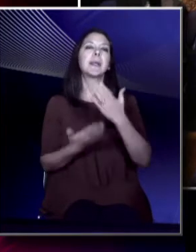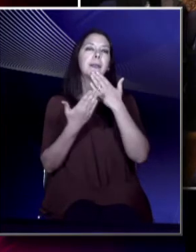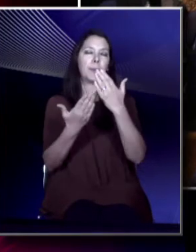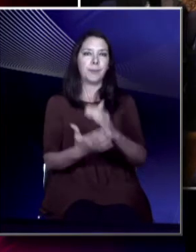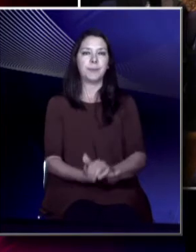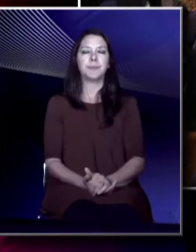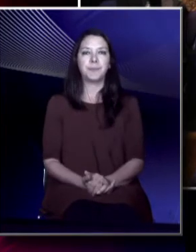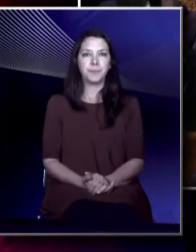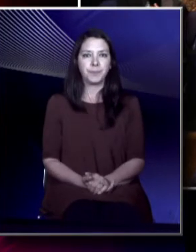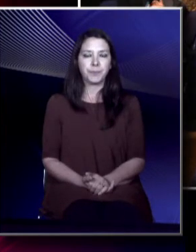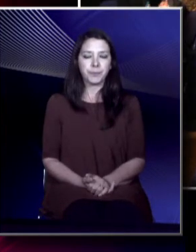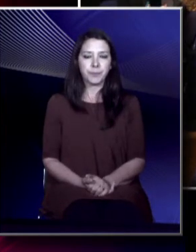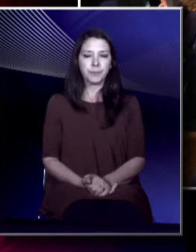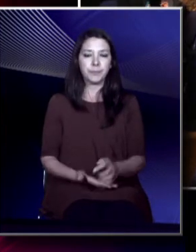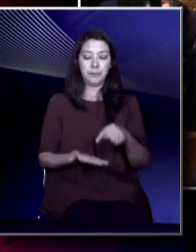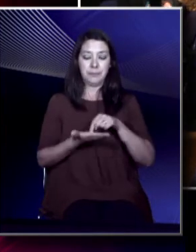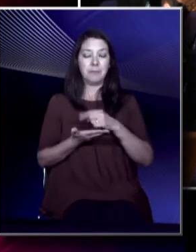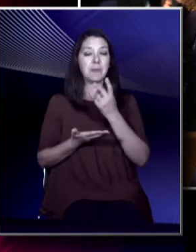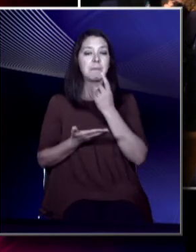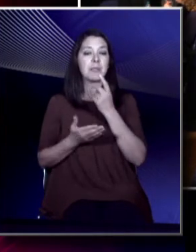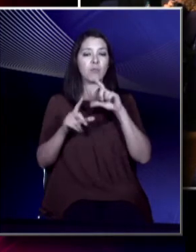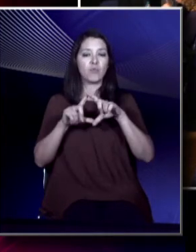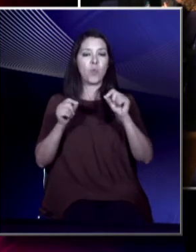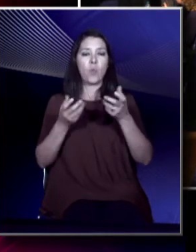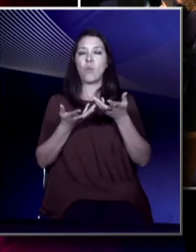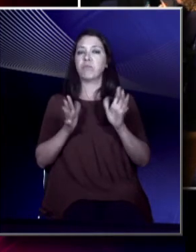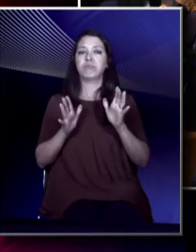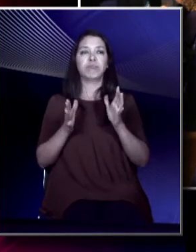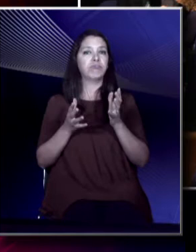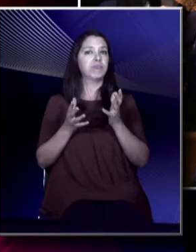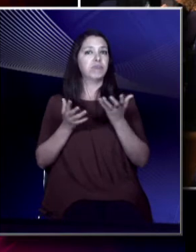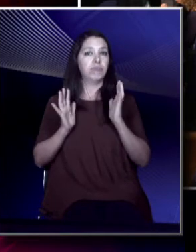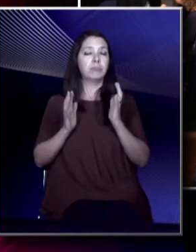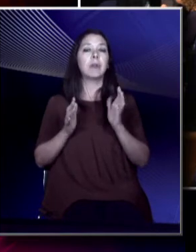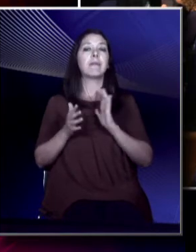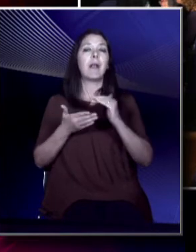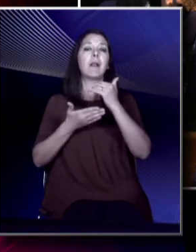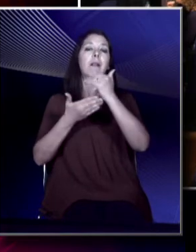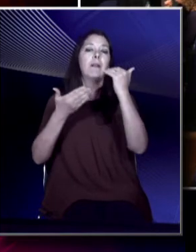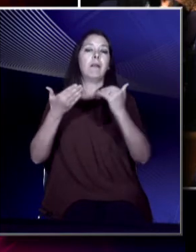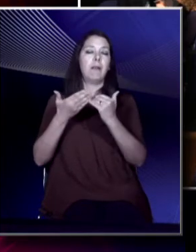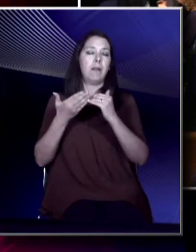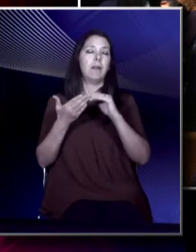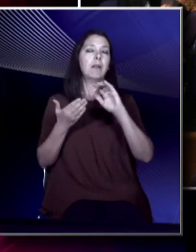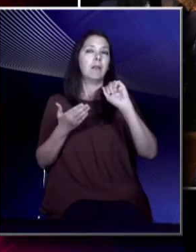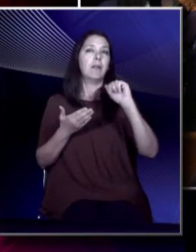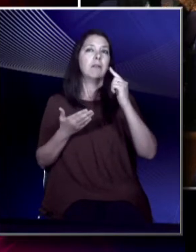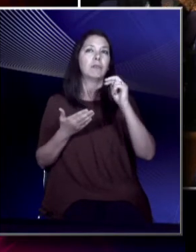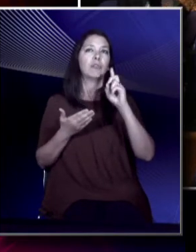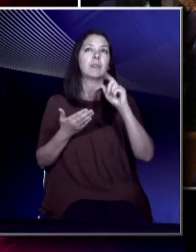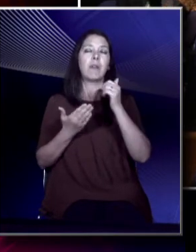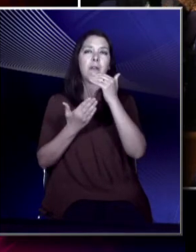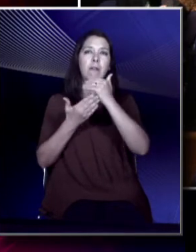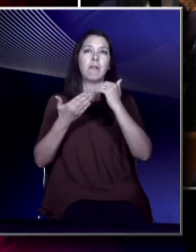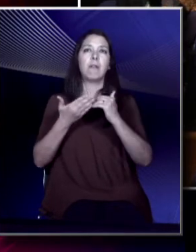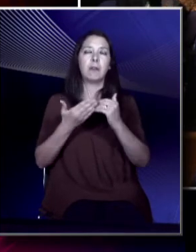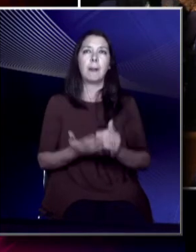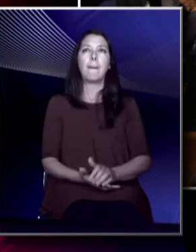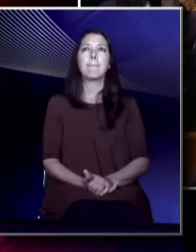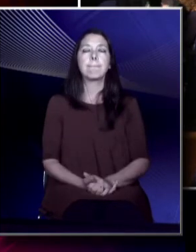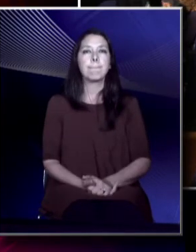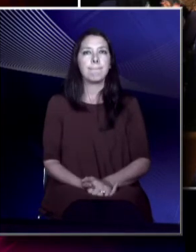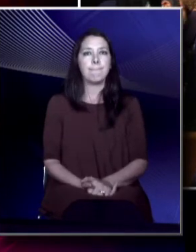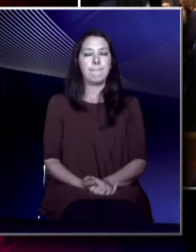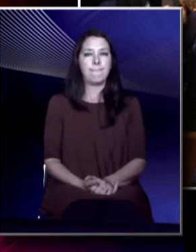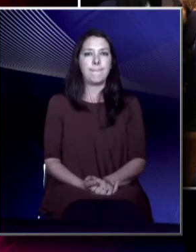Okay, I have no more pink cards that I believe, so I'm going to move to the next agenda item. Say that again.